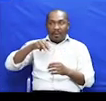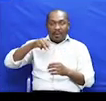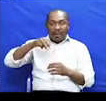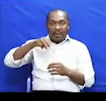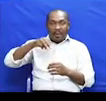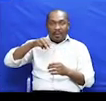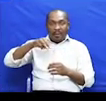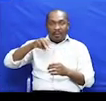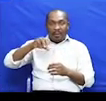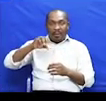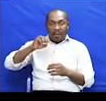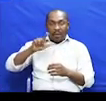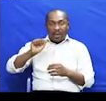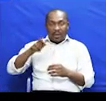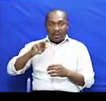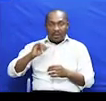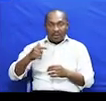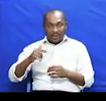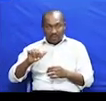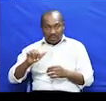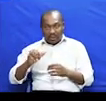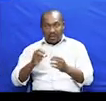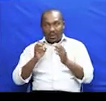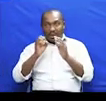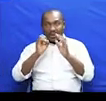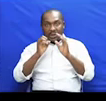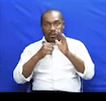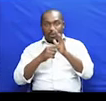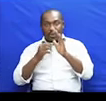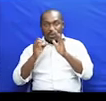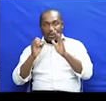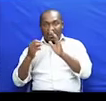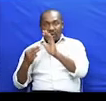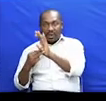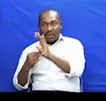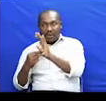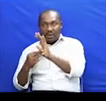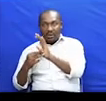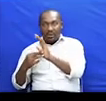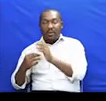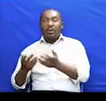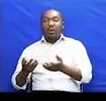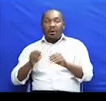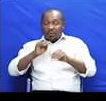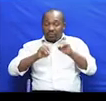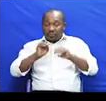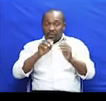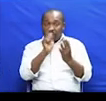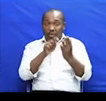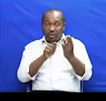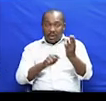per cubic decimeter. Here, if you compute very well in your calculator, you're going to get the answer, which will be